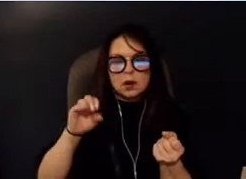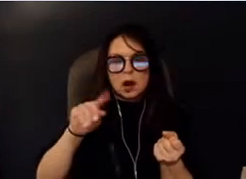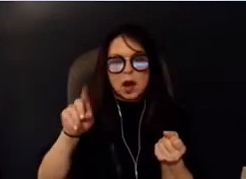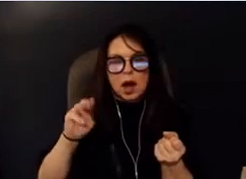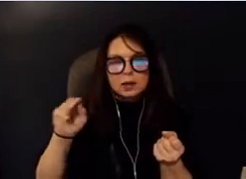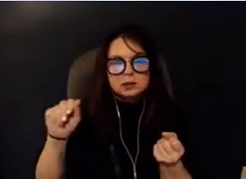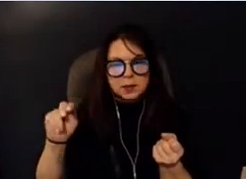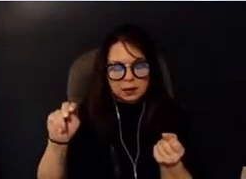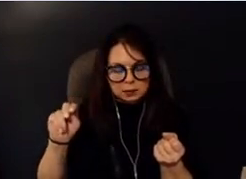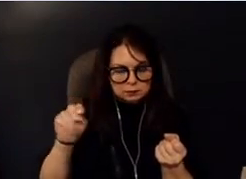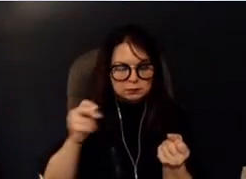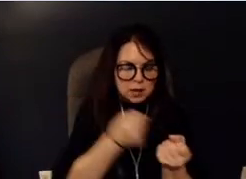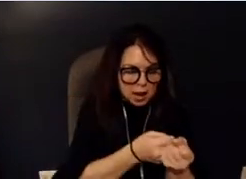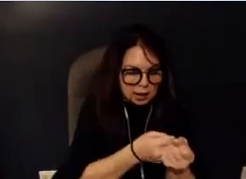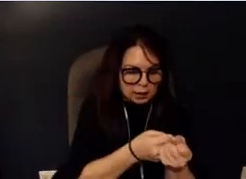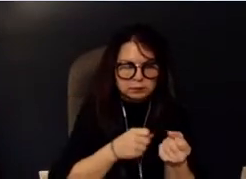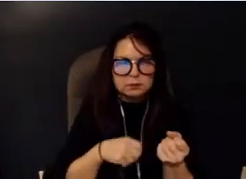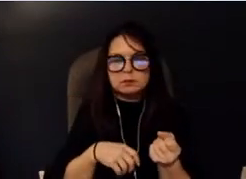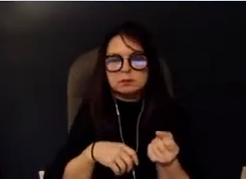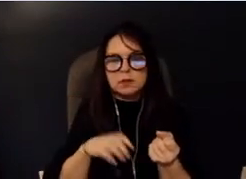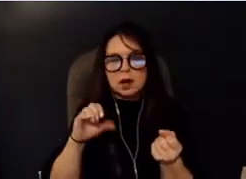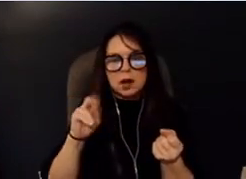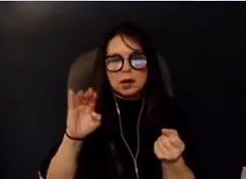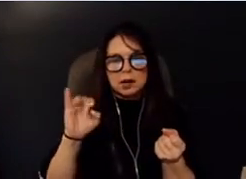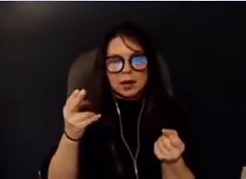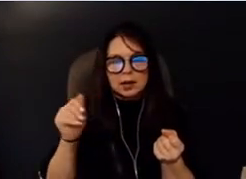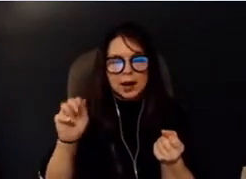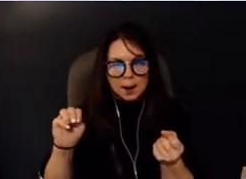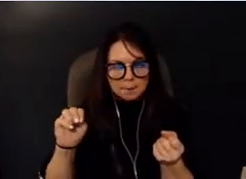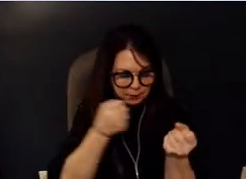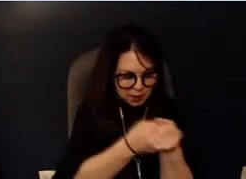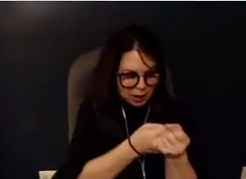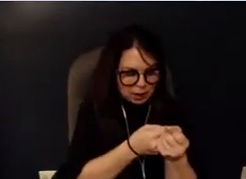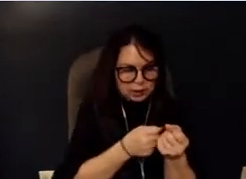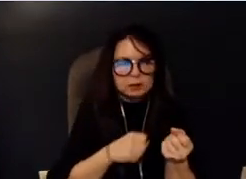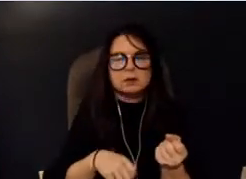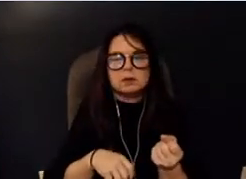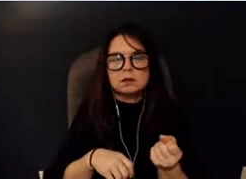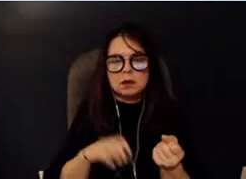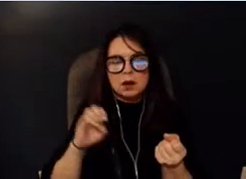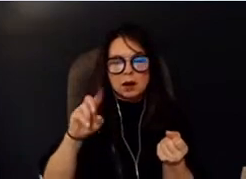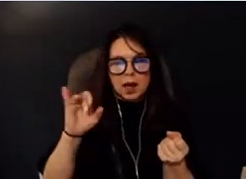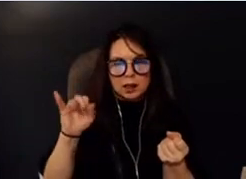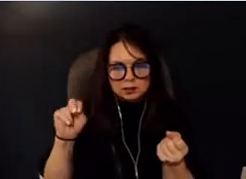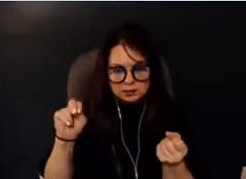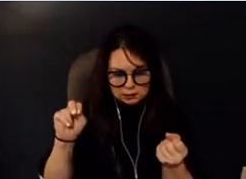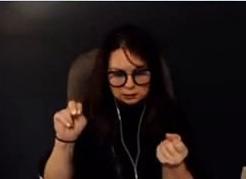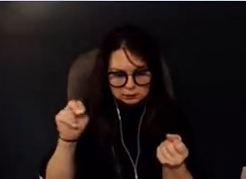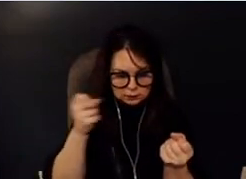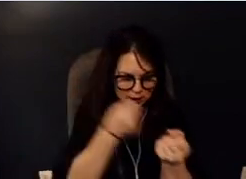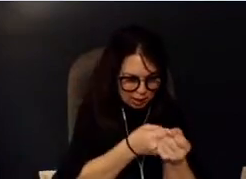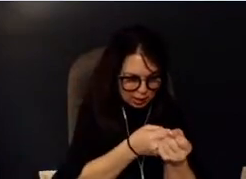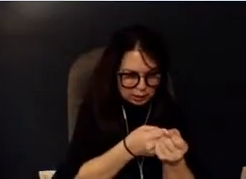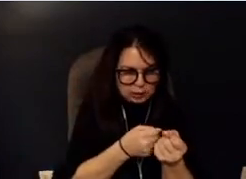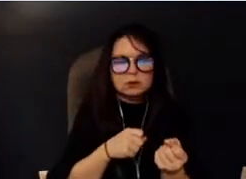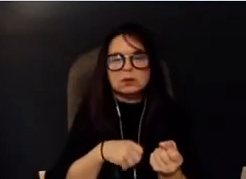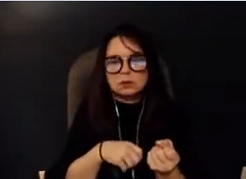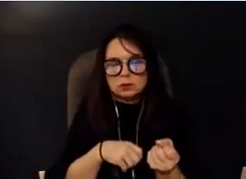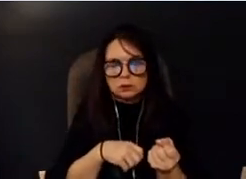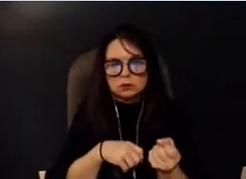Aye. Councilmember Cunningham. Aye. Councilmember Ellison. Aye. Vice President